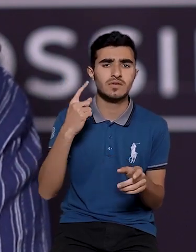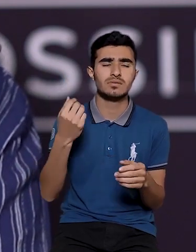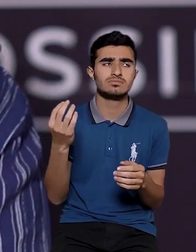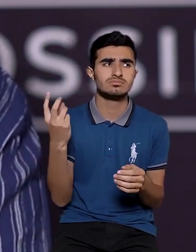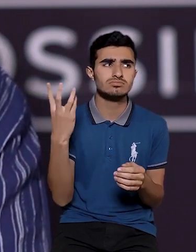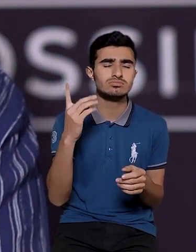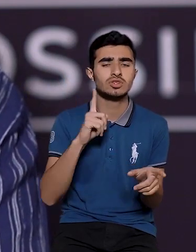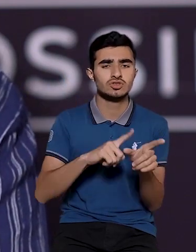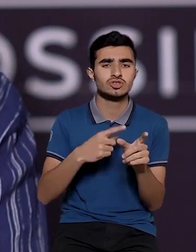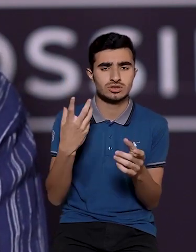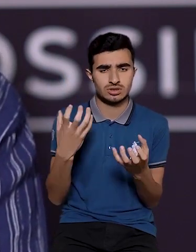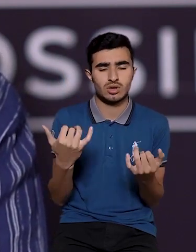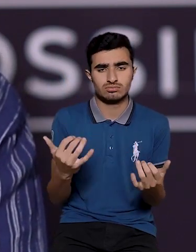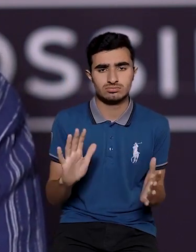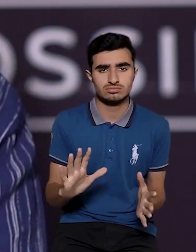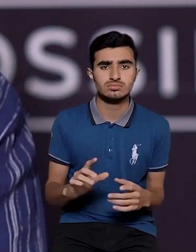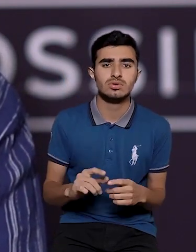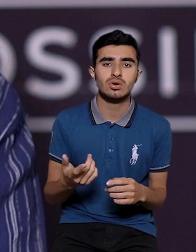you know,